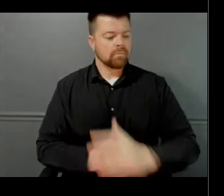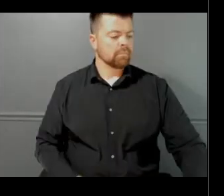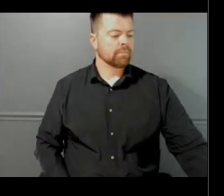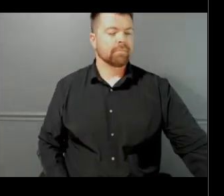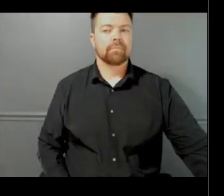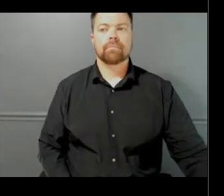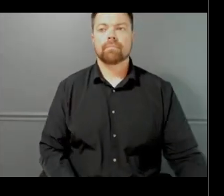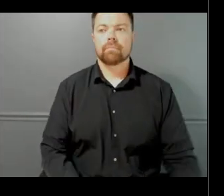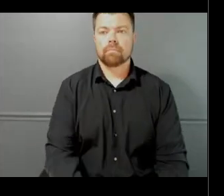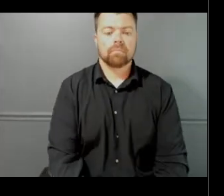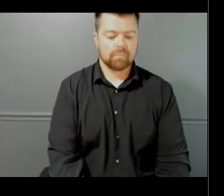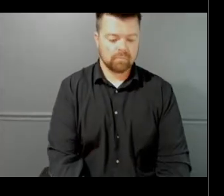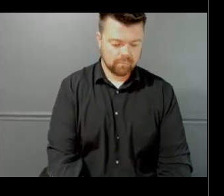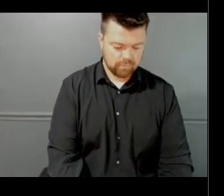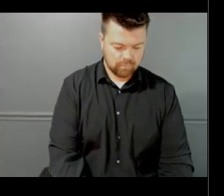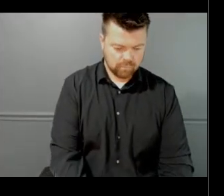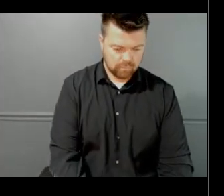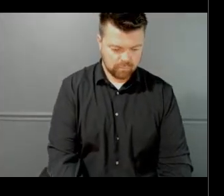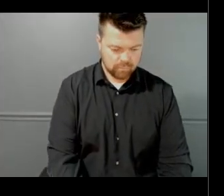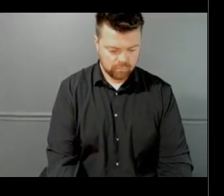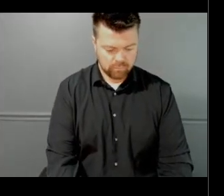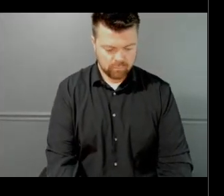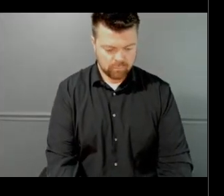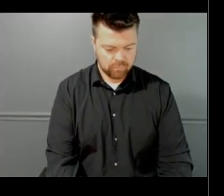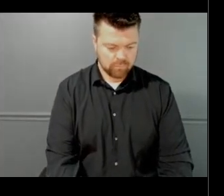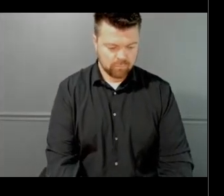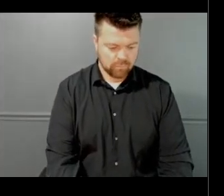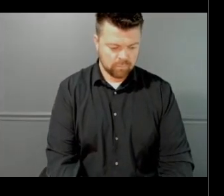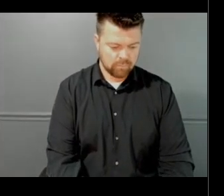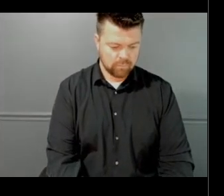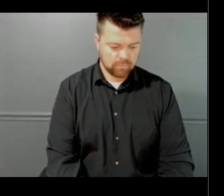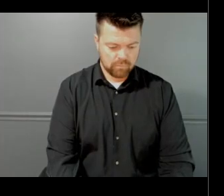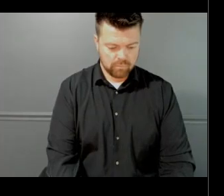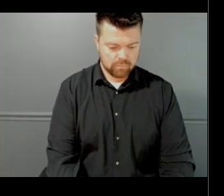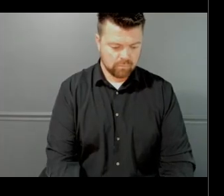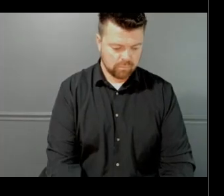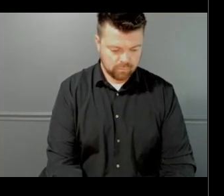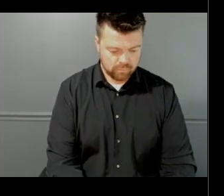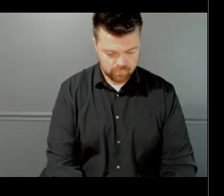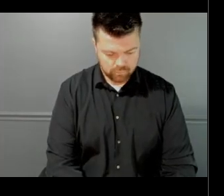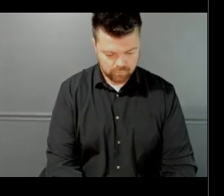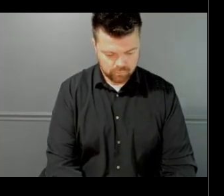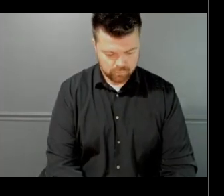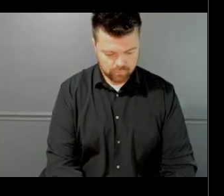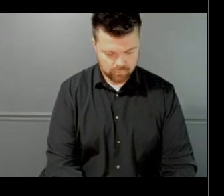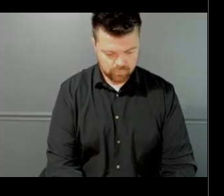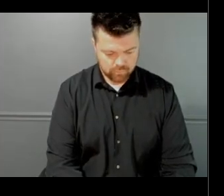And again, this reads, within a building containing covered dwelling units,